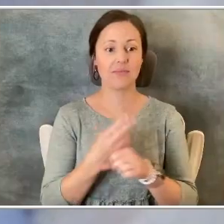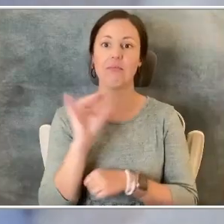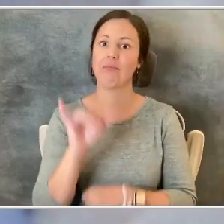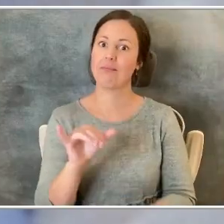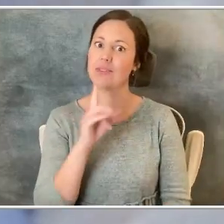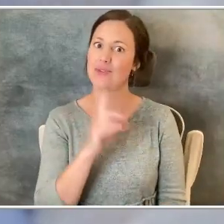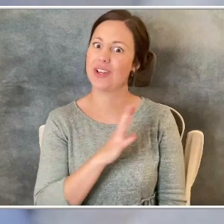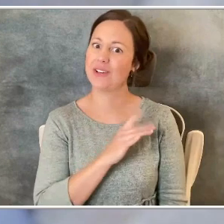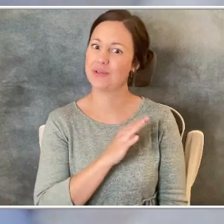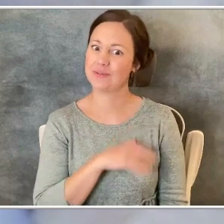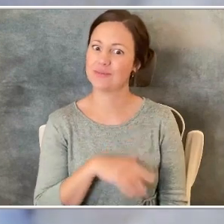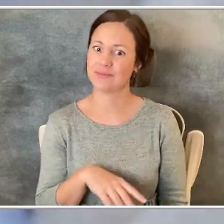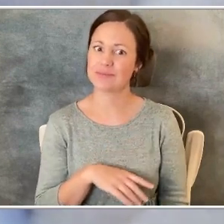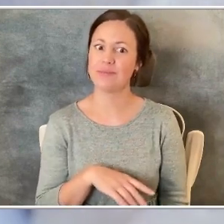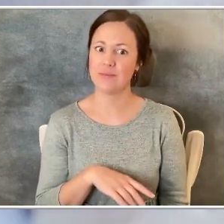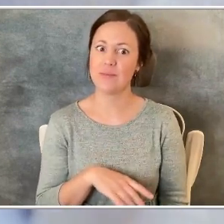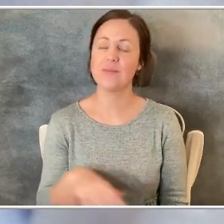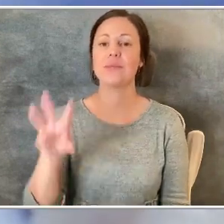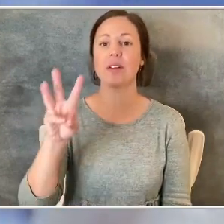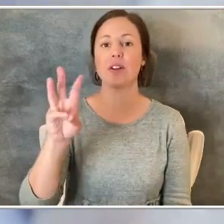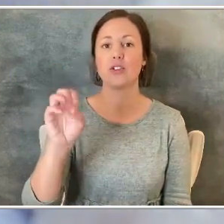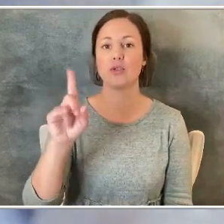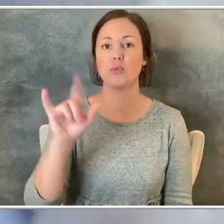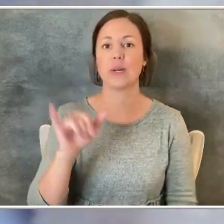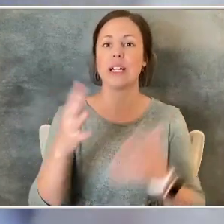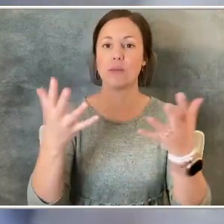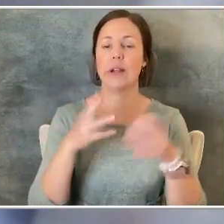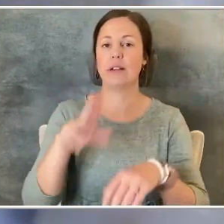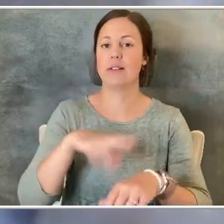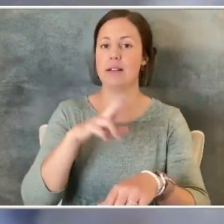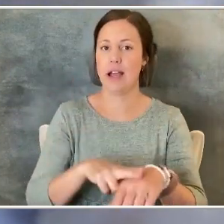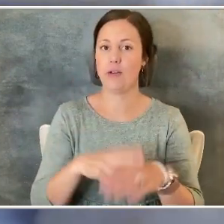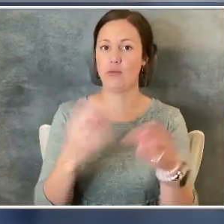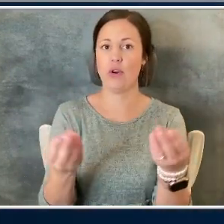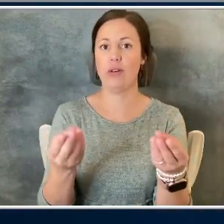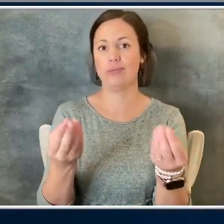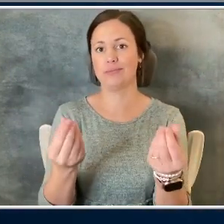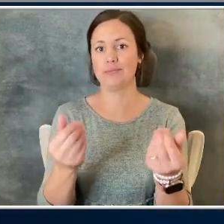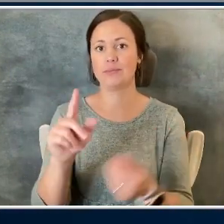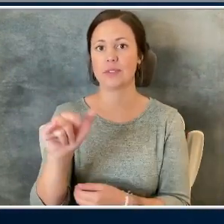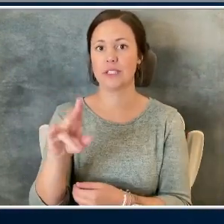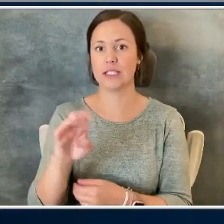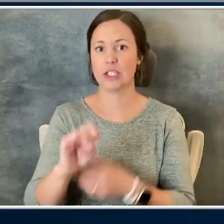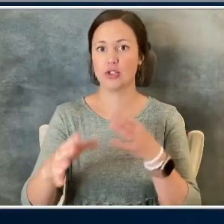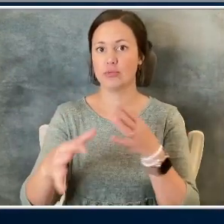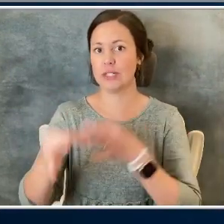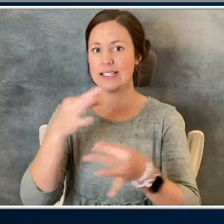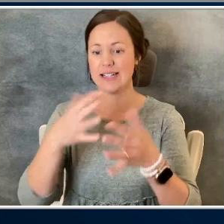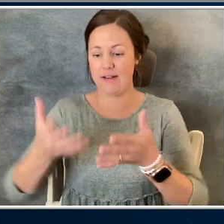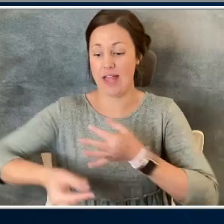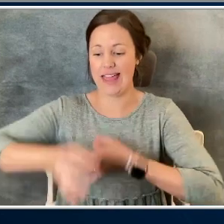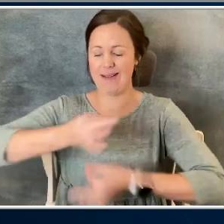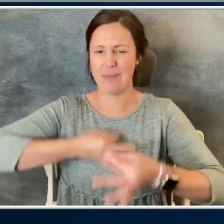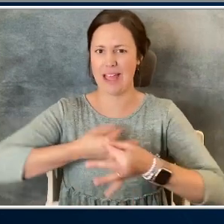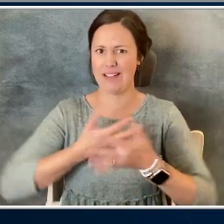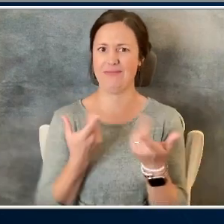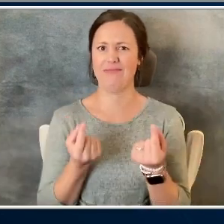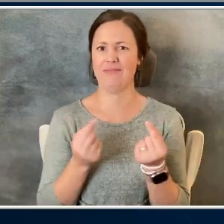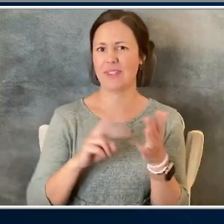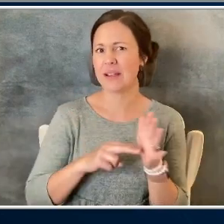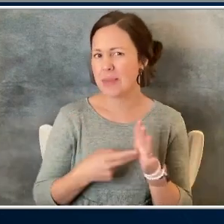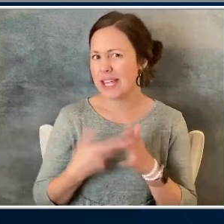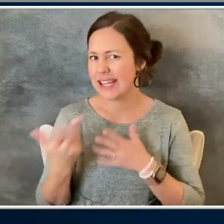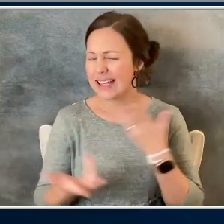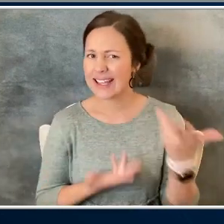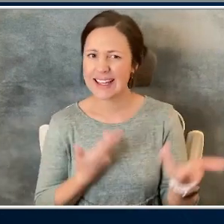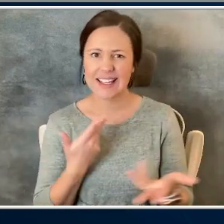video, Wendy wanted to use natural tissues as opposed to implants. Tell us what that means. Where do you take the tissue from? Is that why it took 5 years? There's so